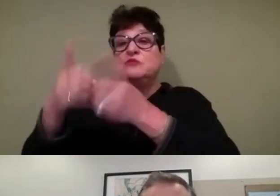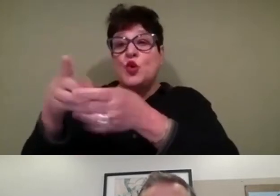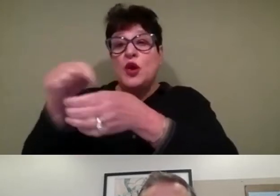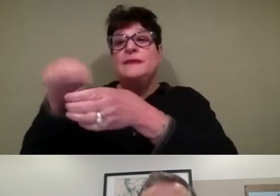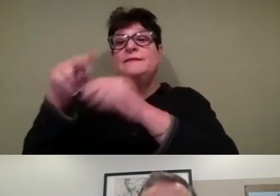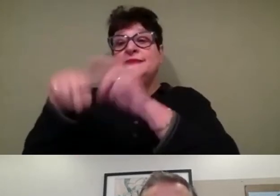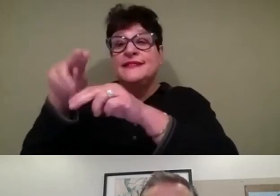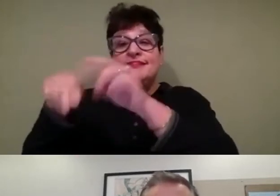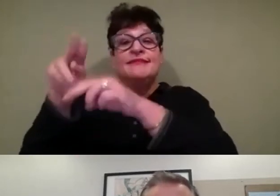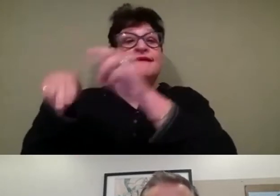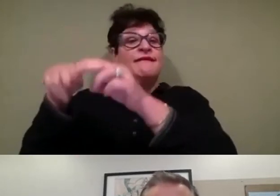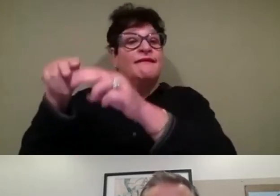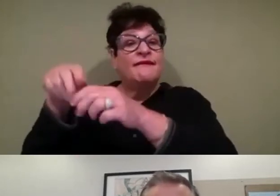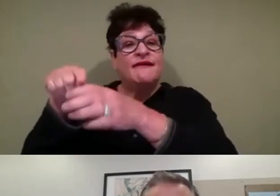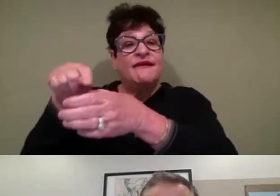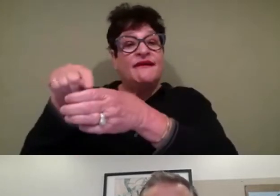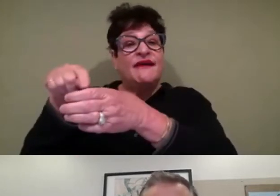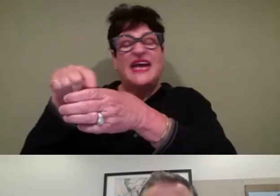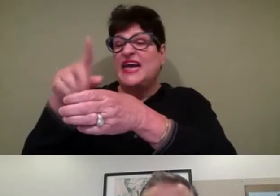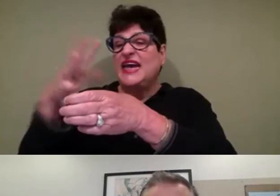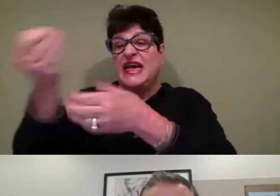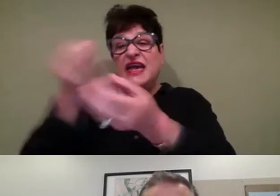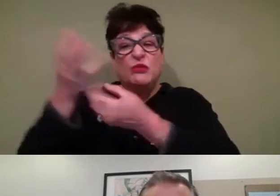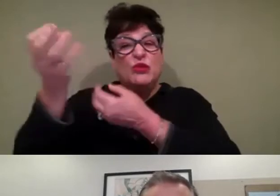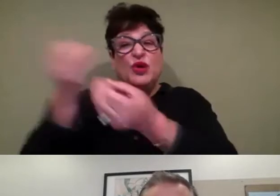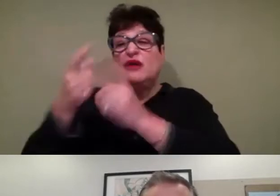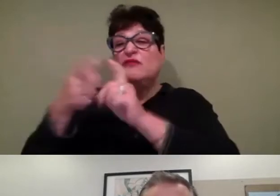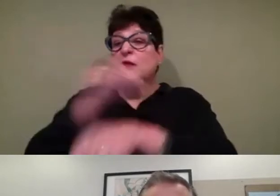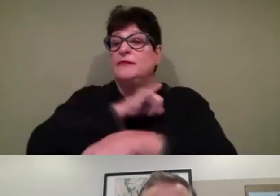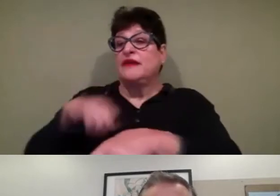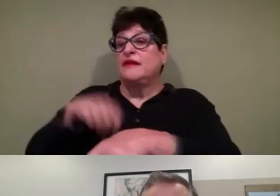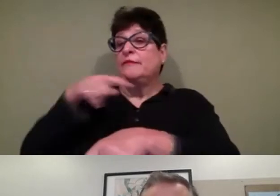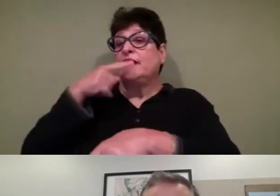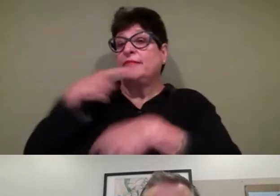department. Also, we've had input from the Yale School of Public Health,